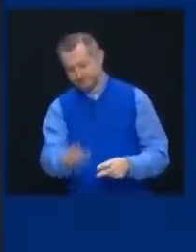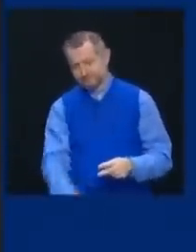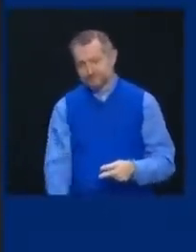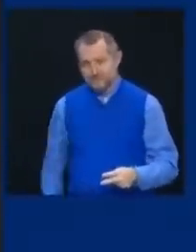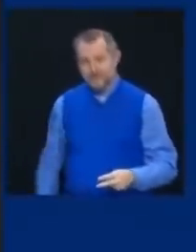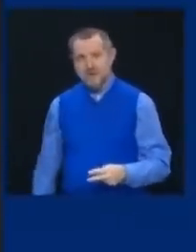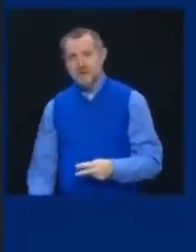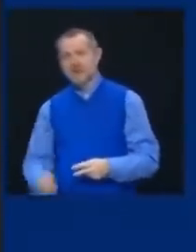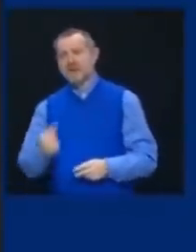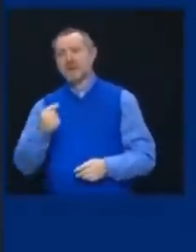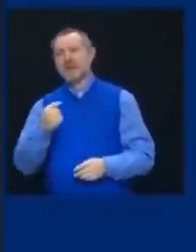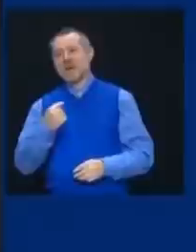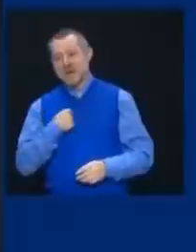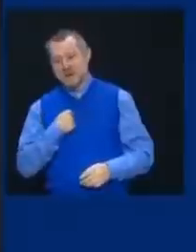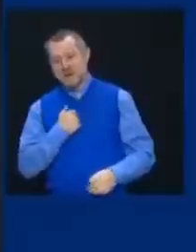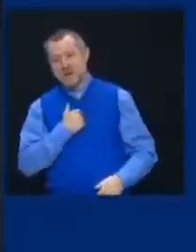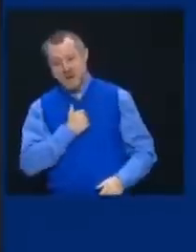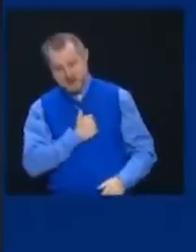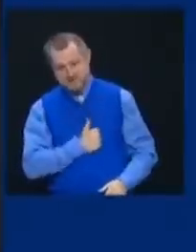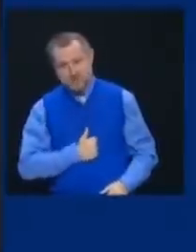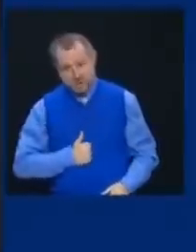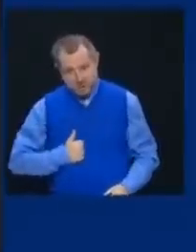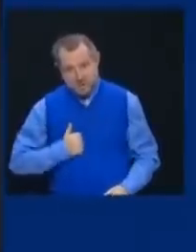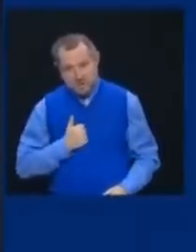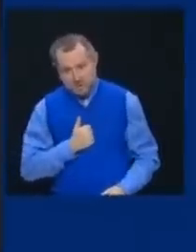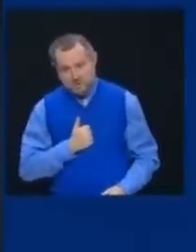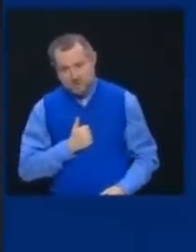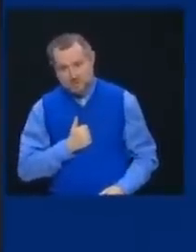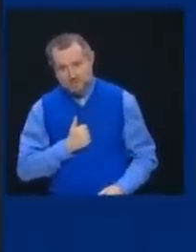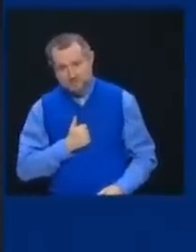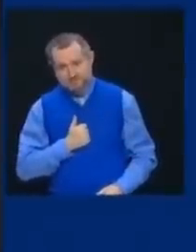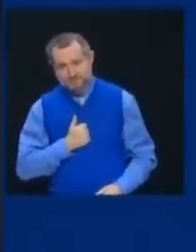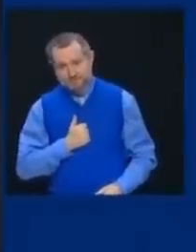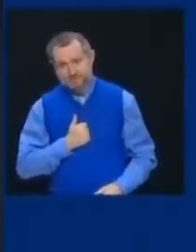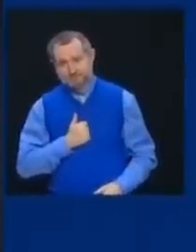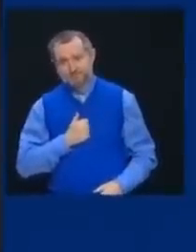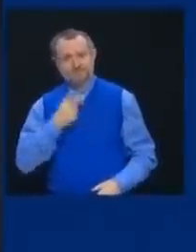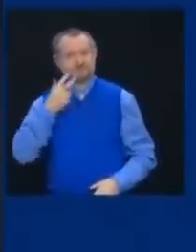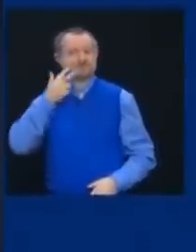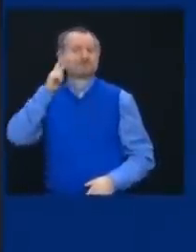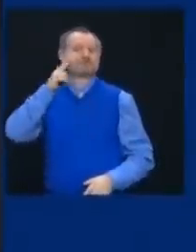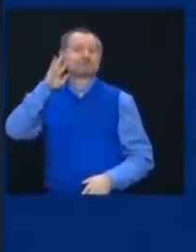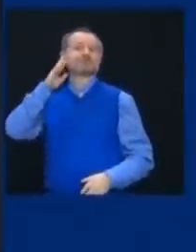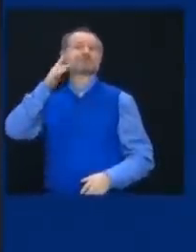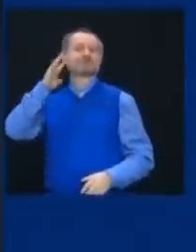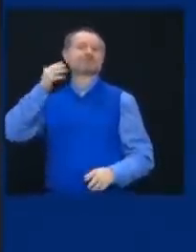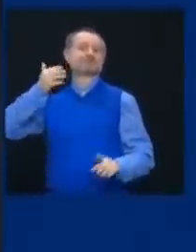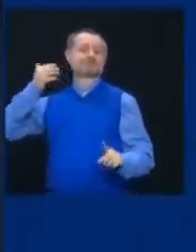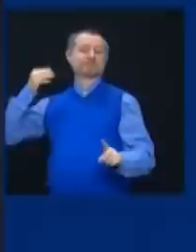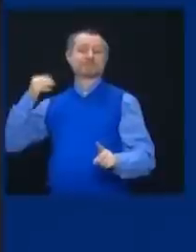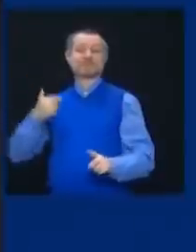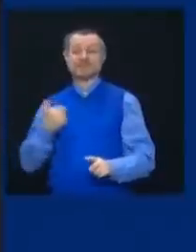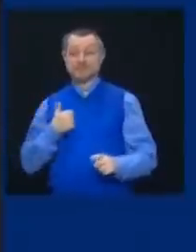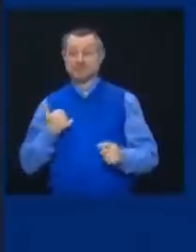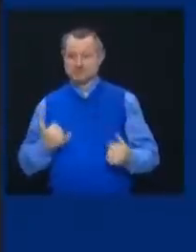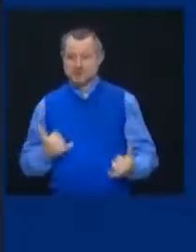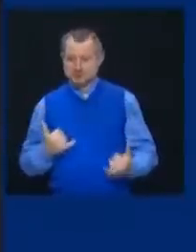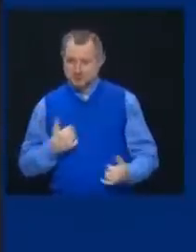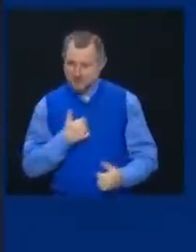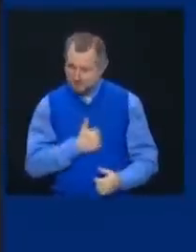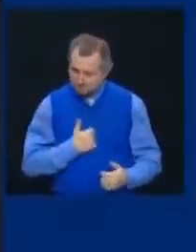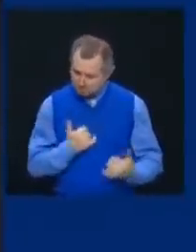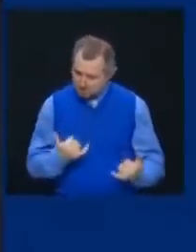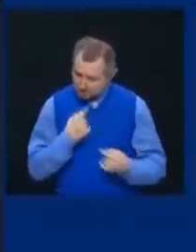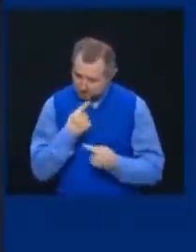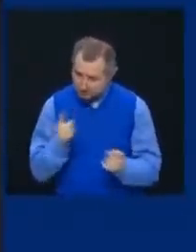I apologized several days ago. I apologize today. I will